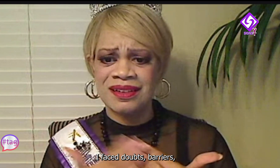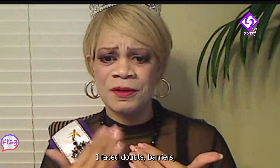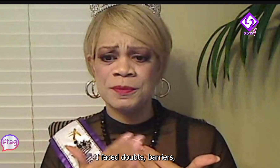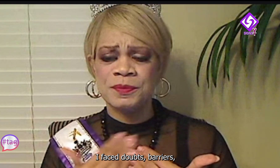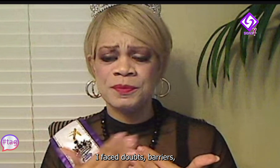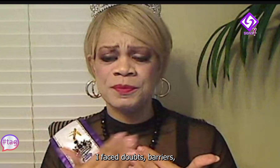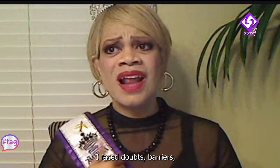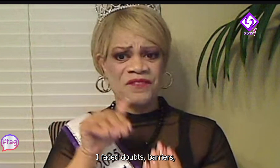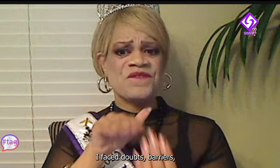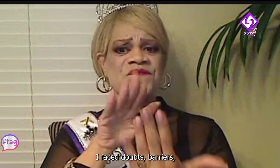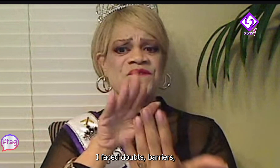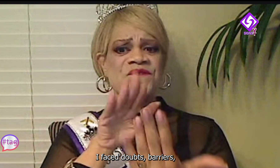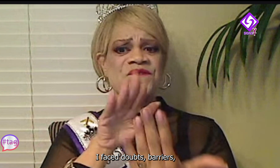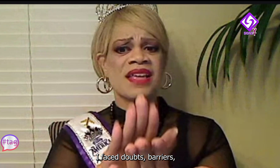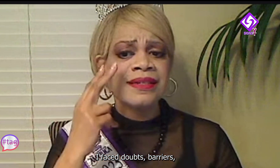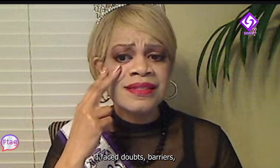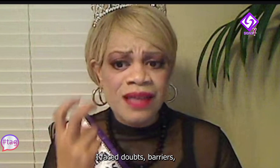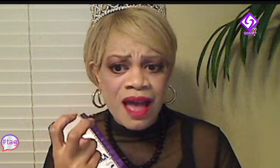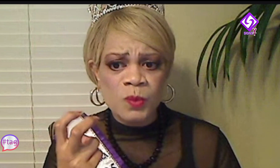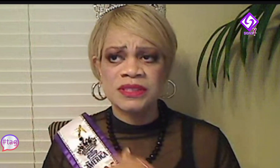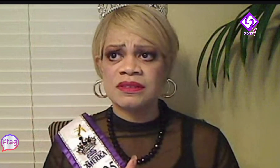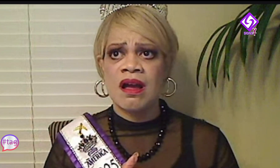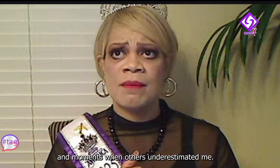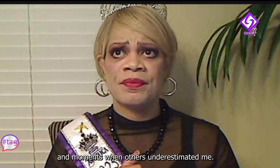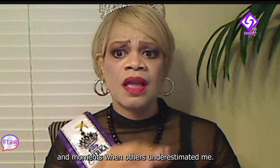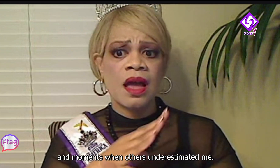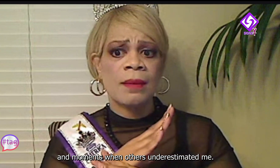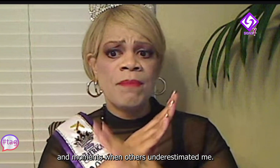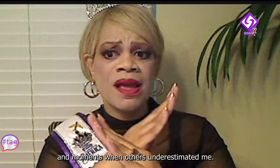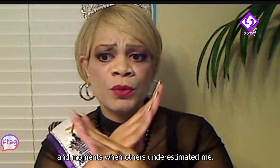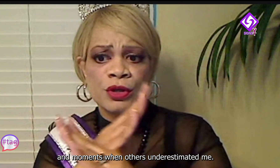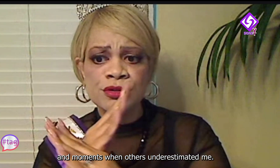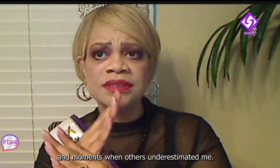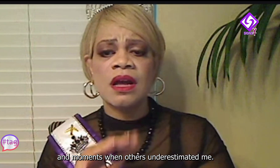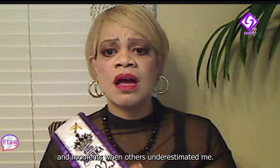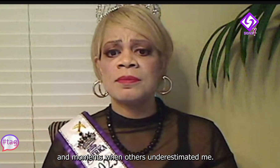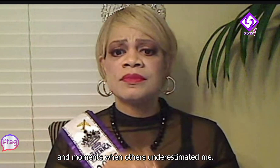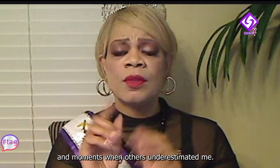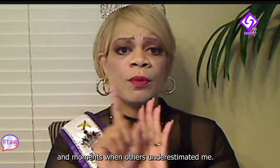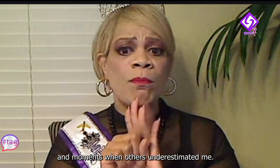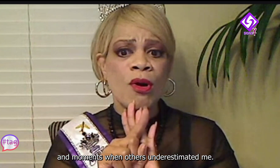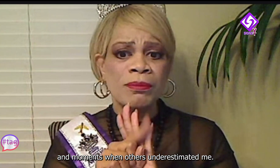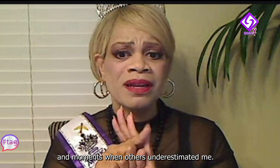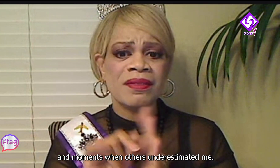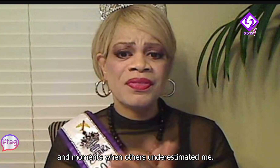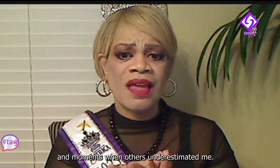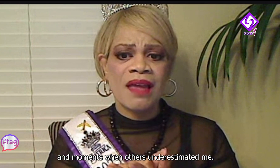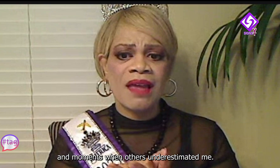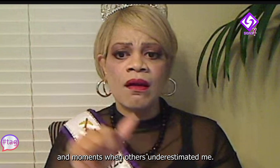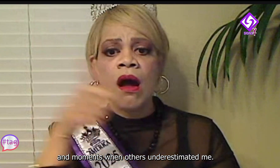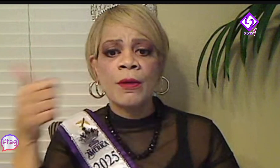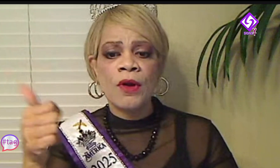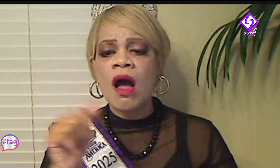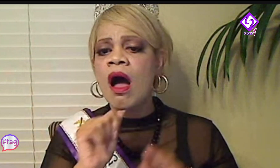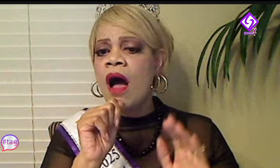I faced doubts, barriers, and moments when others